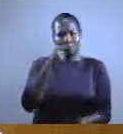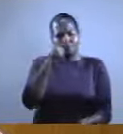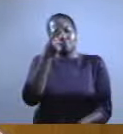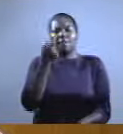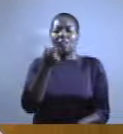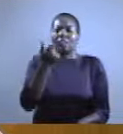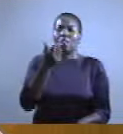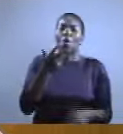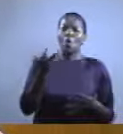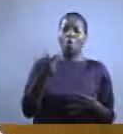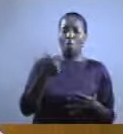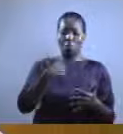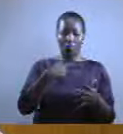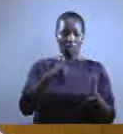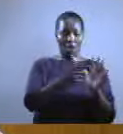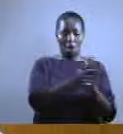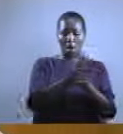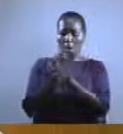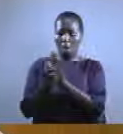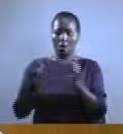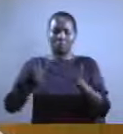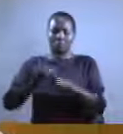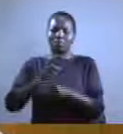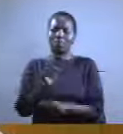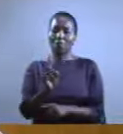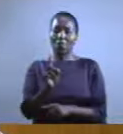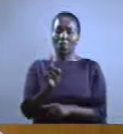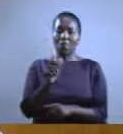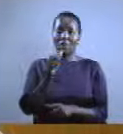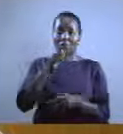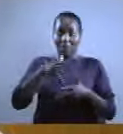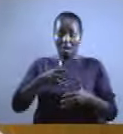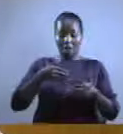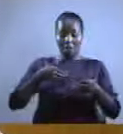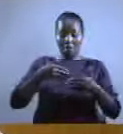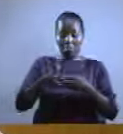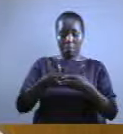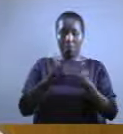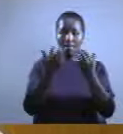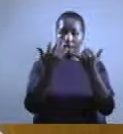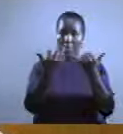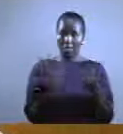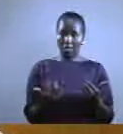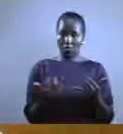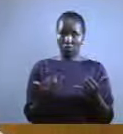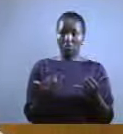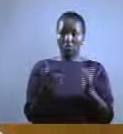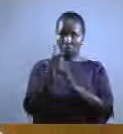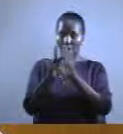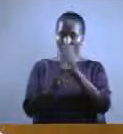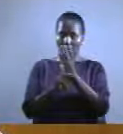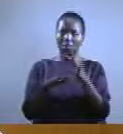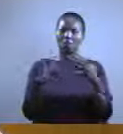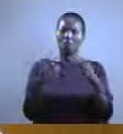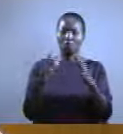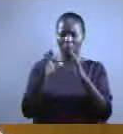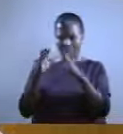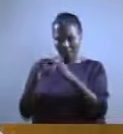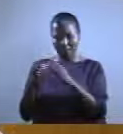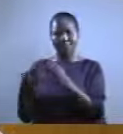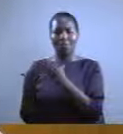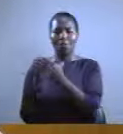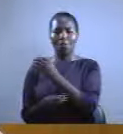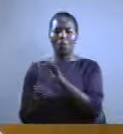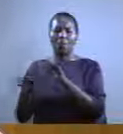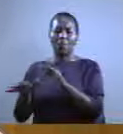of contradicting ourselves that the counter-cyclical fiscal path is responding to the challenges of the poor and the